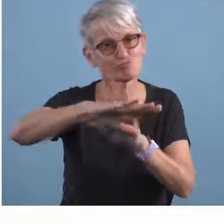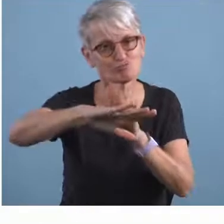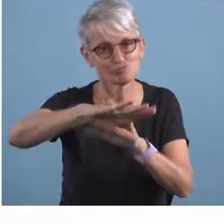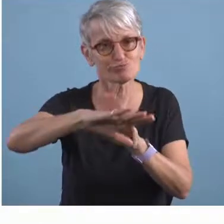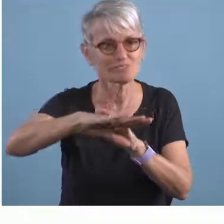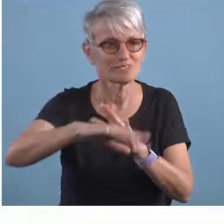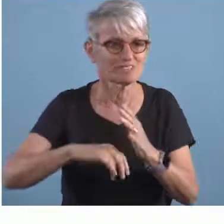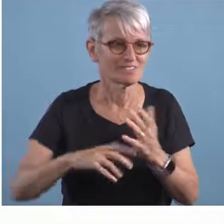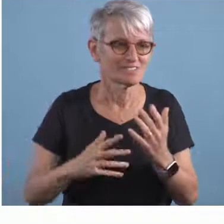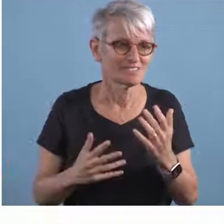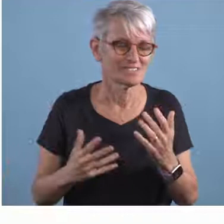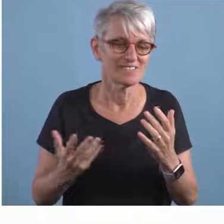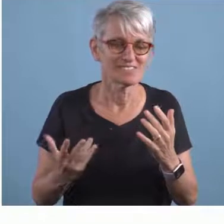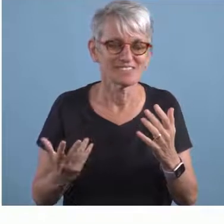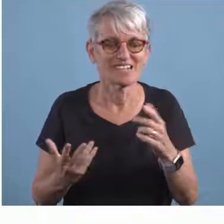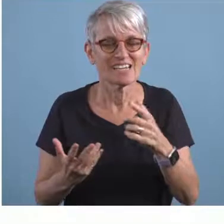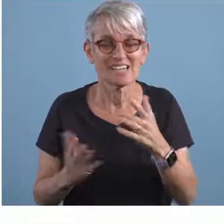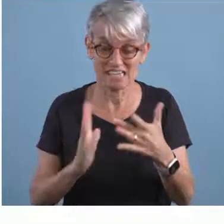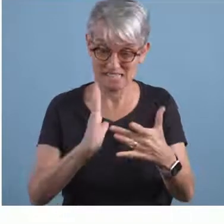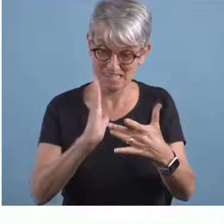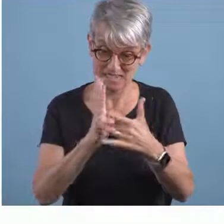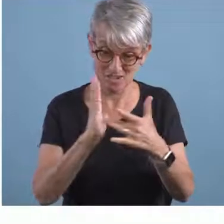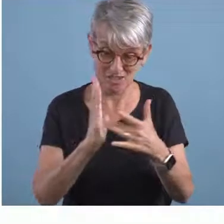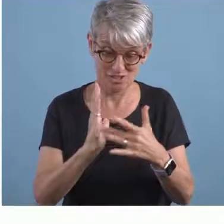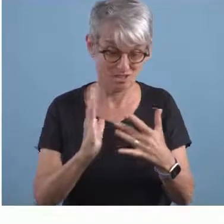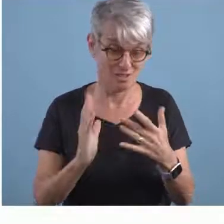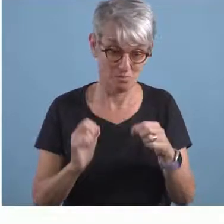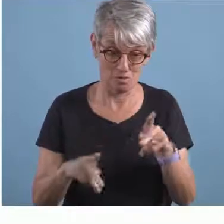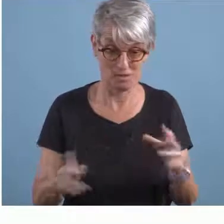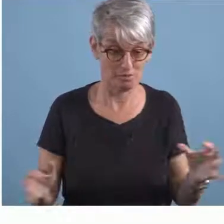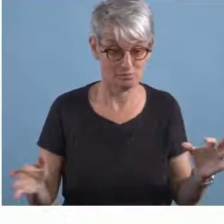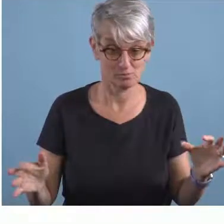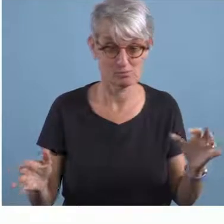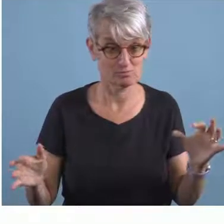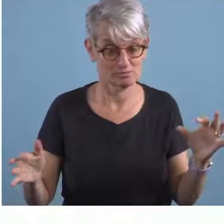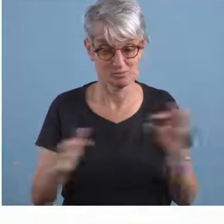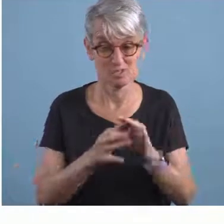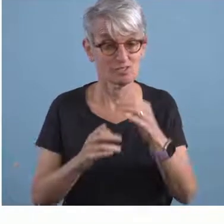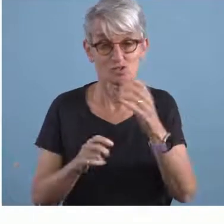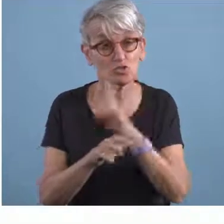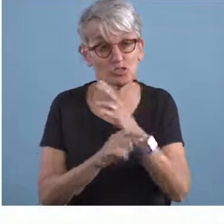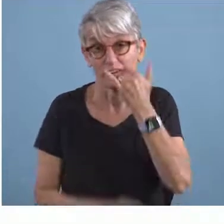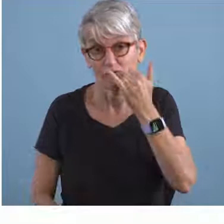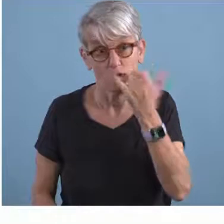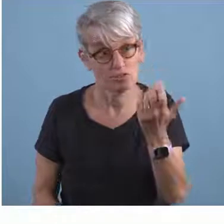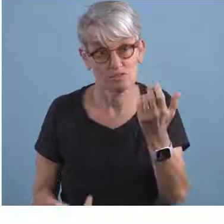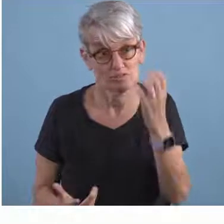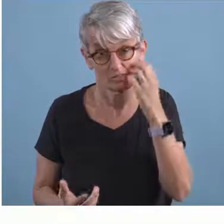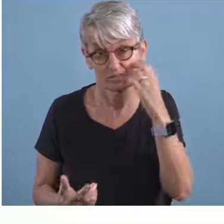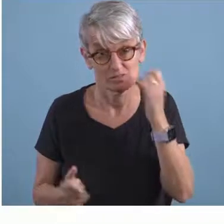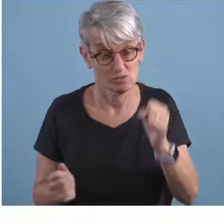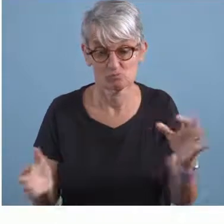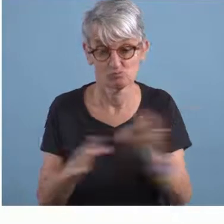out that while the technology might allow you to do that, because you can Zoom on your phone, it's easy to get in